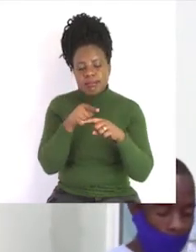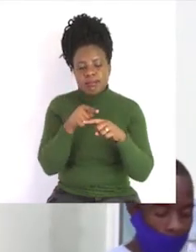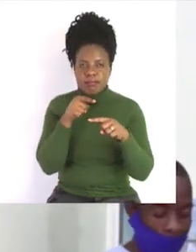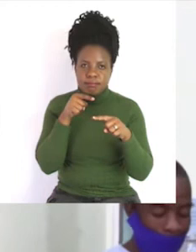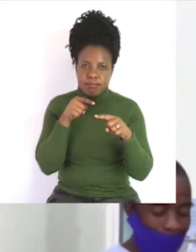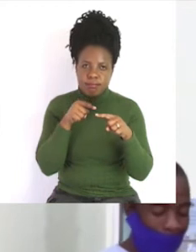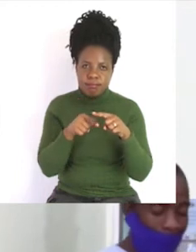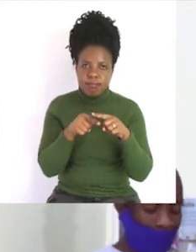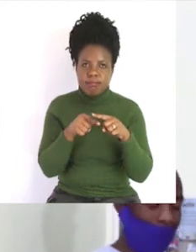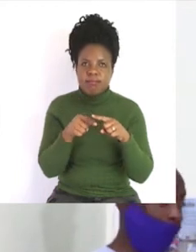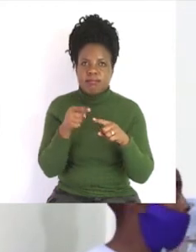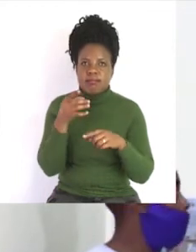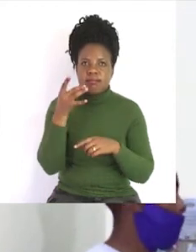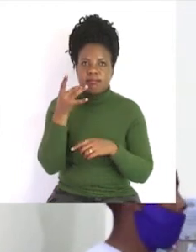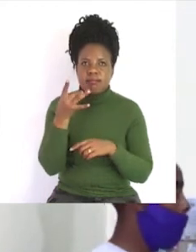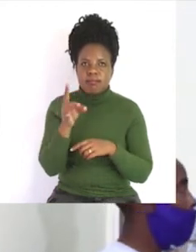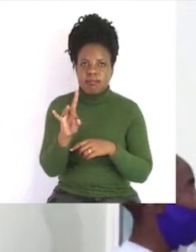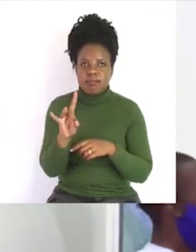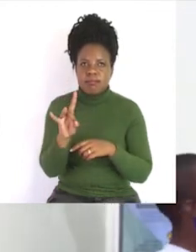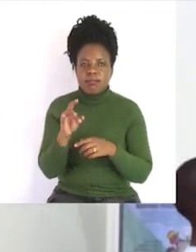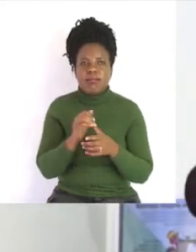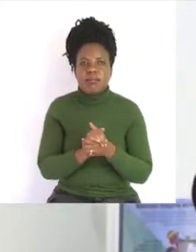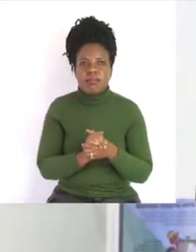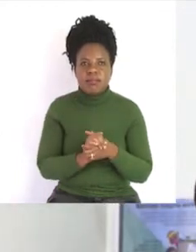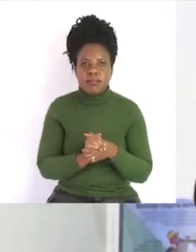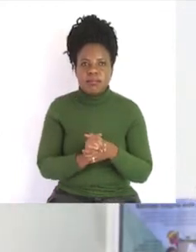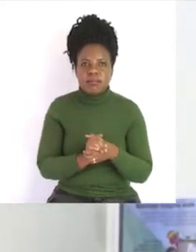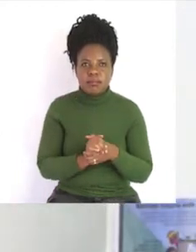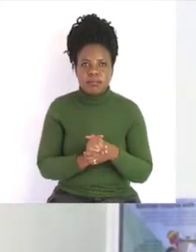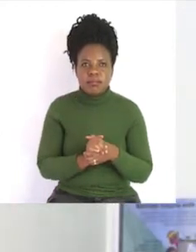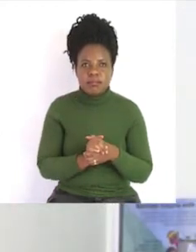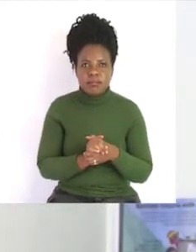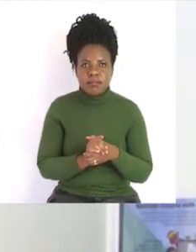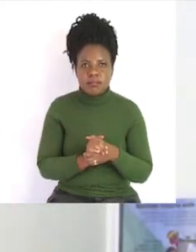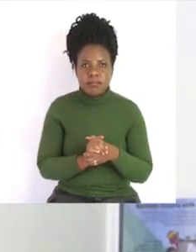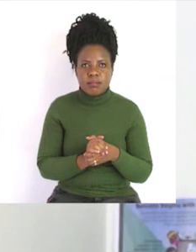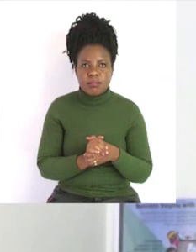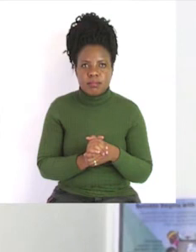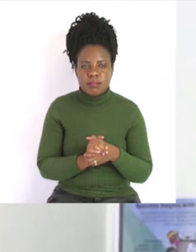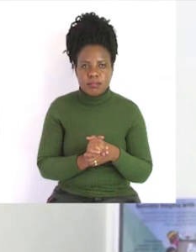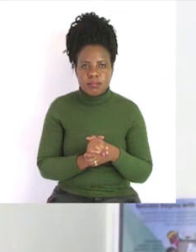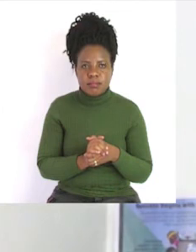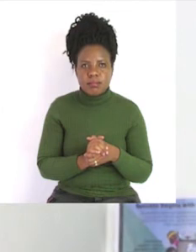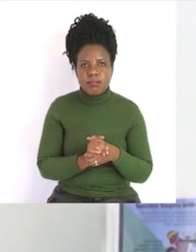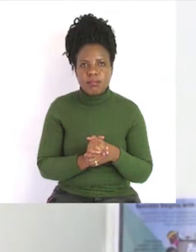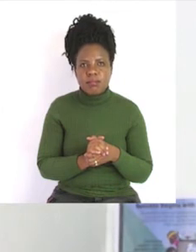will do with your remainder. Okay, let's get to it. I say 8 goes into